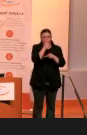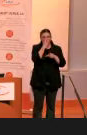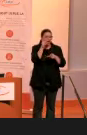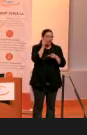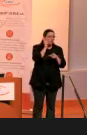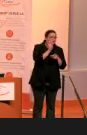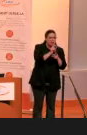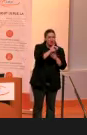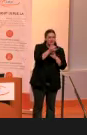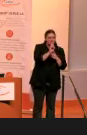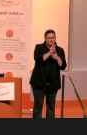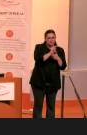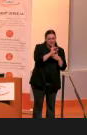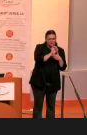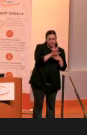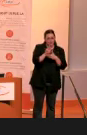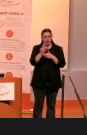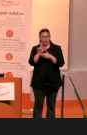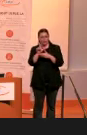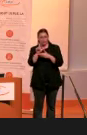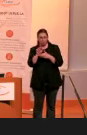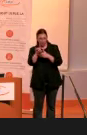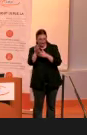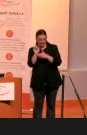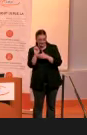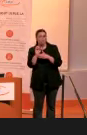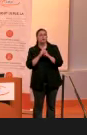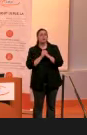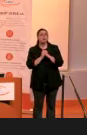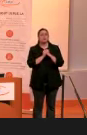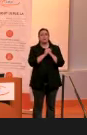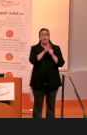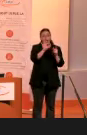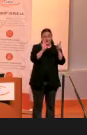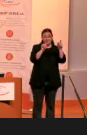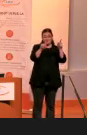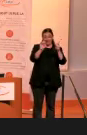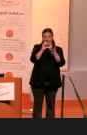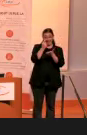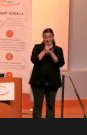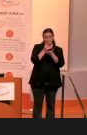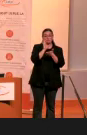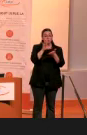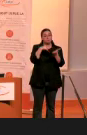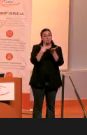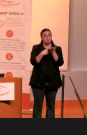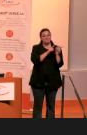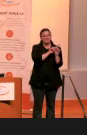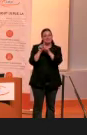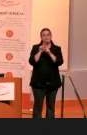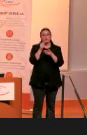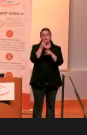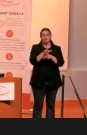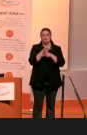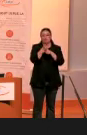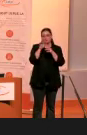other lupus speakers, Fate, are talking about different aspects about treatment of lupus. I decided to